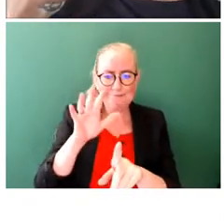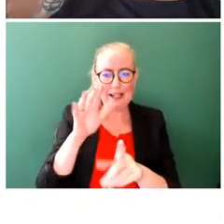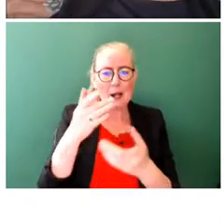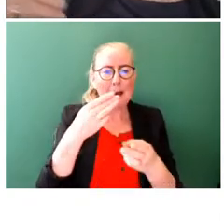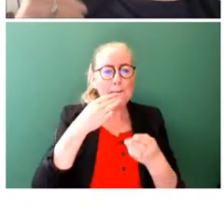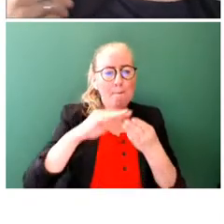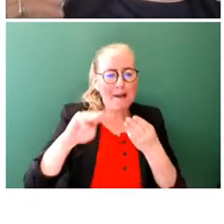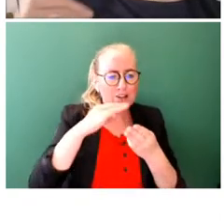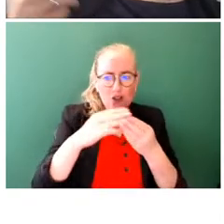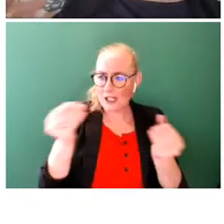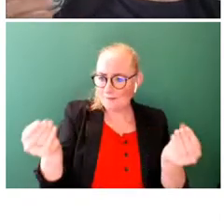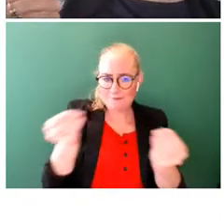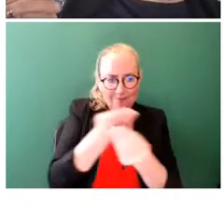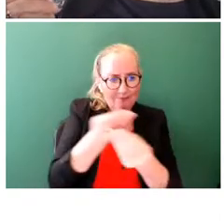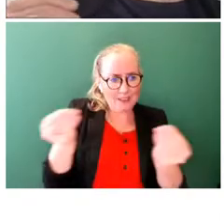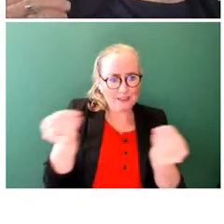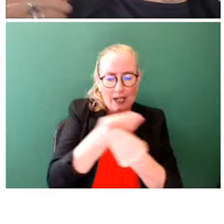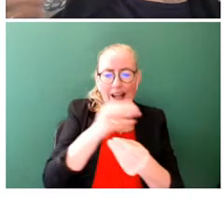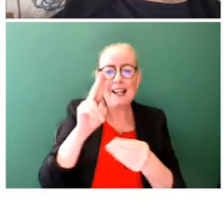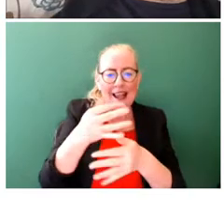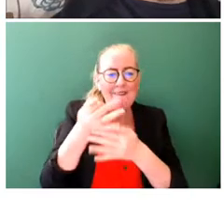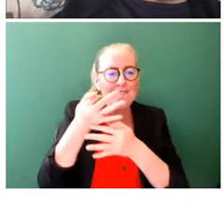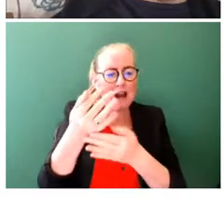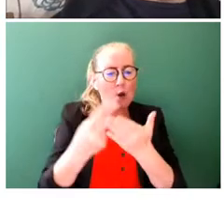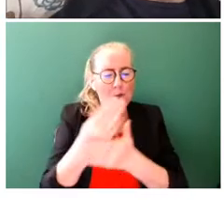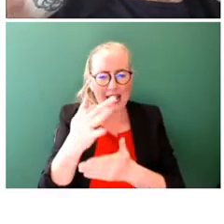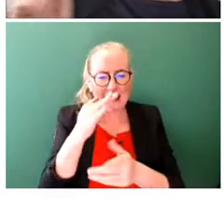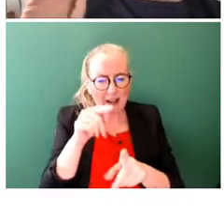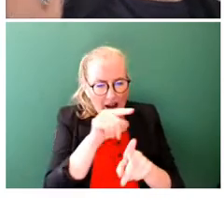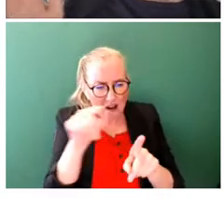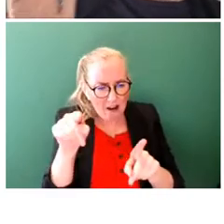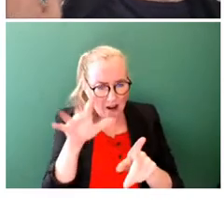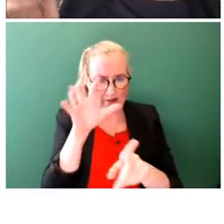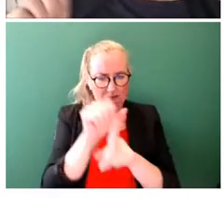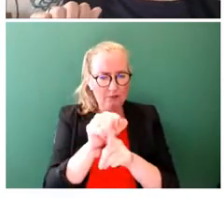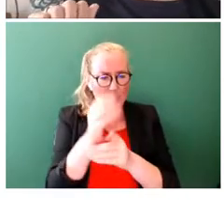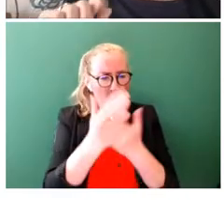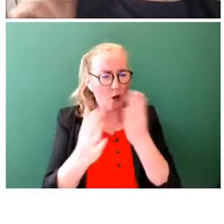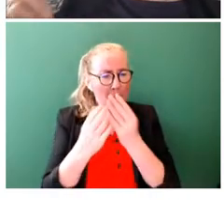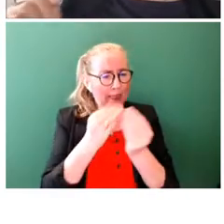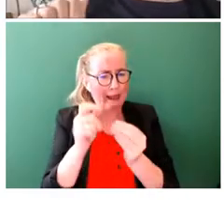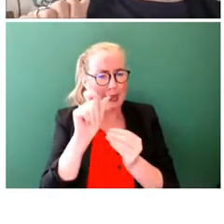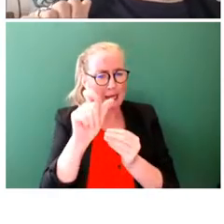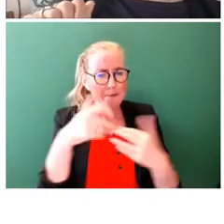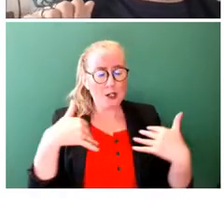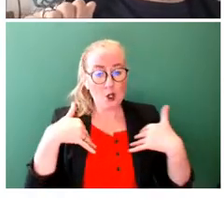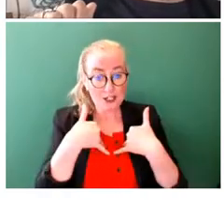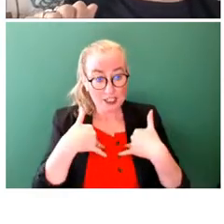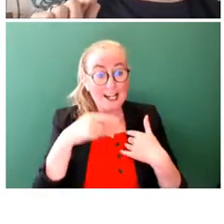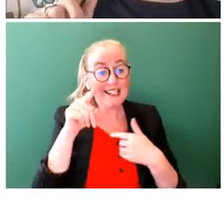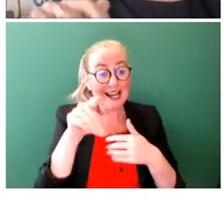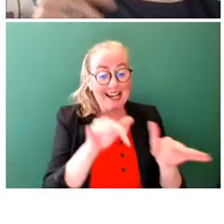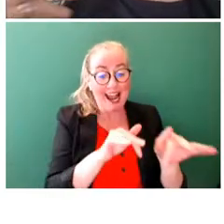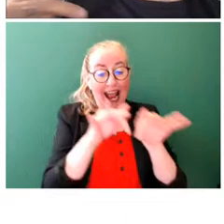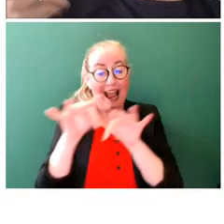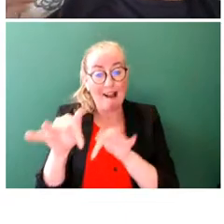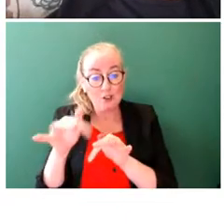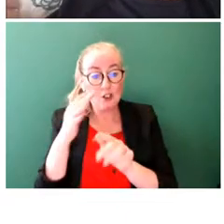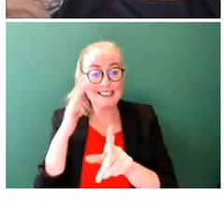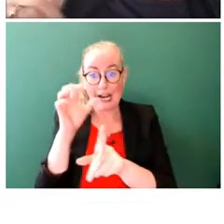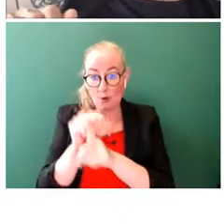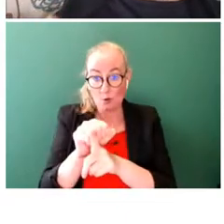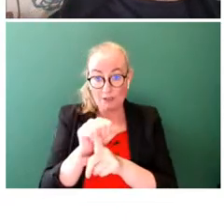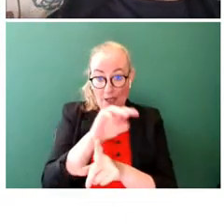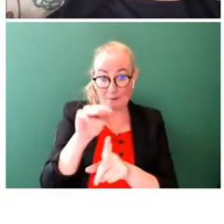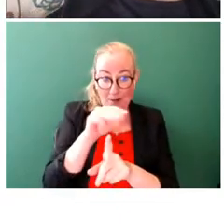messaging that they could then follow up if they noticed something of concern. So that's something for the post-diagnostic period for people